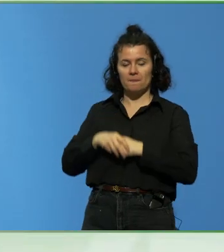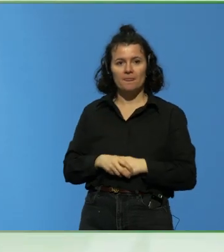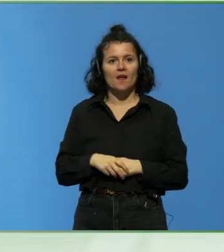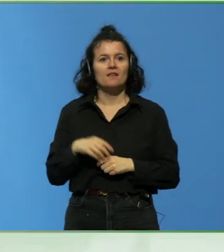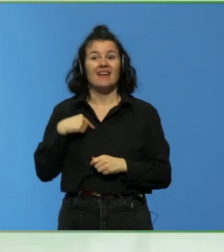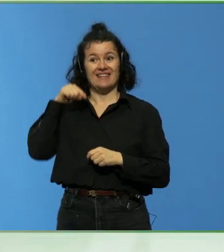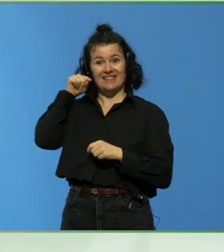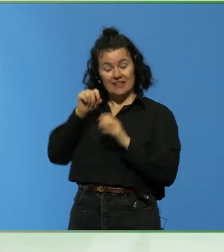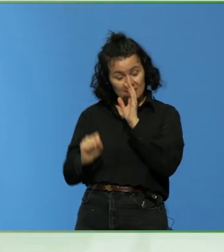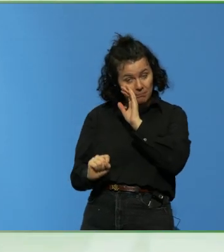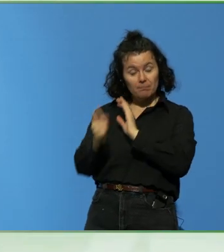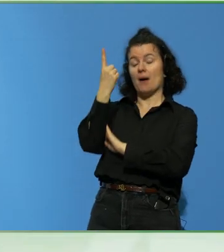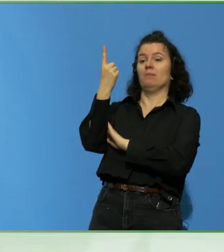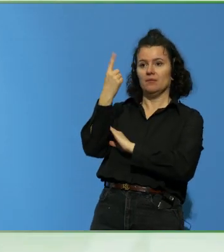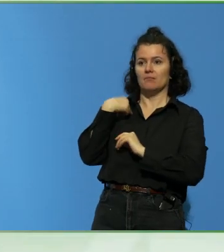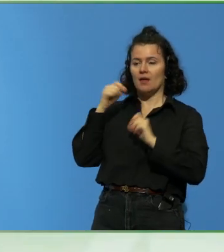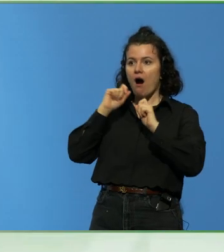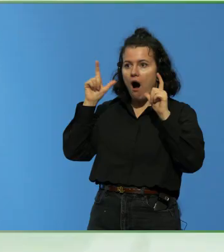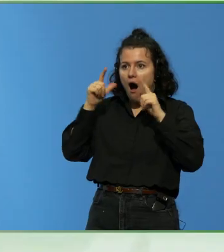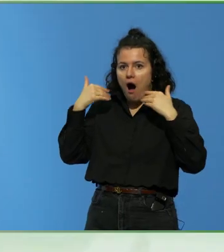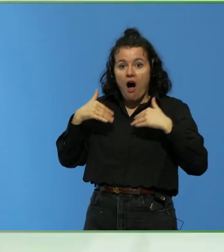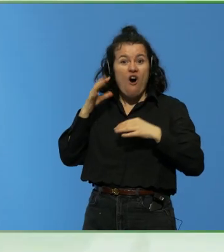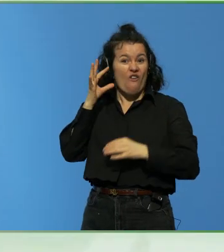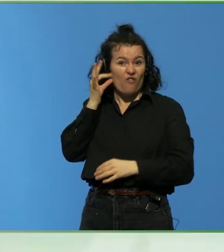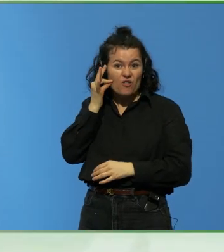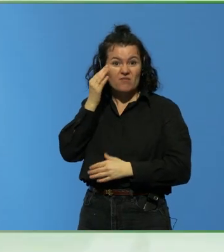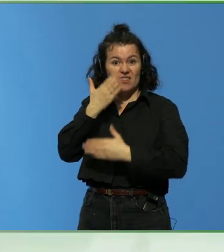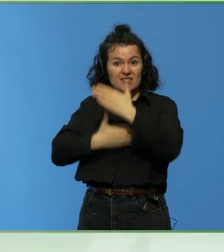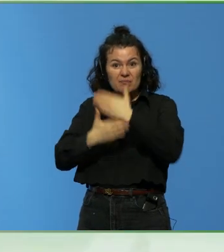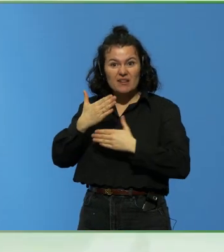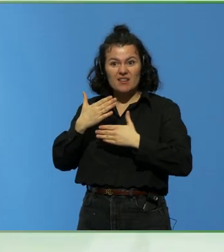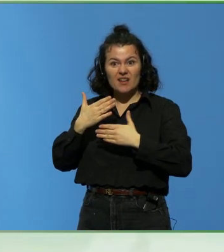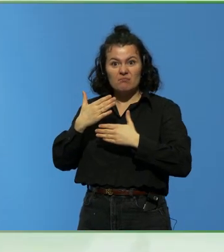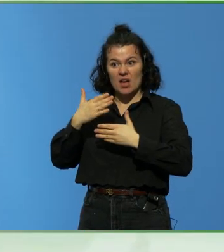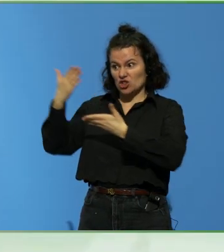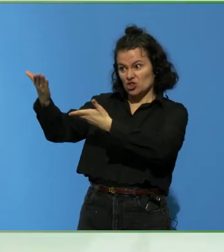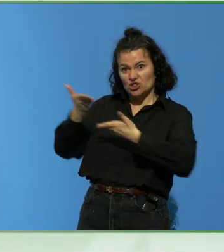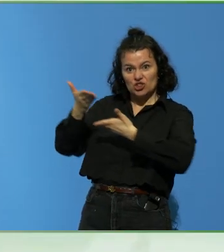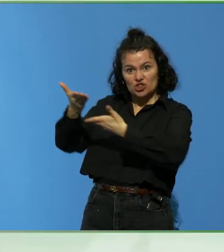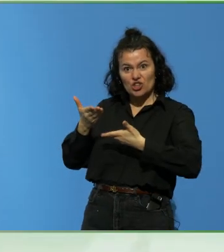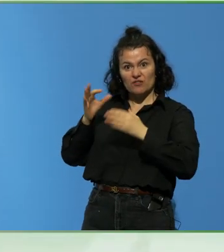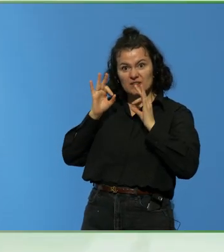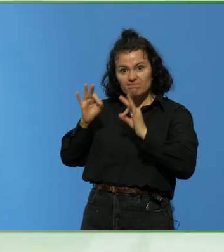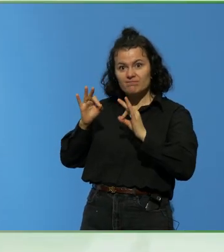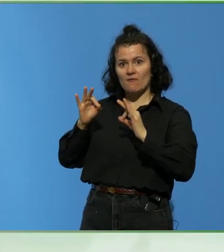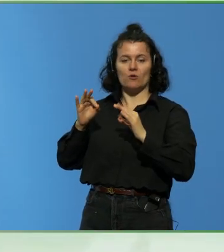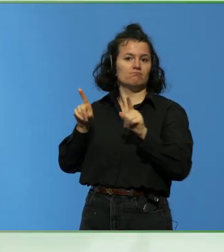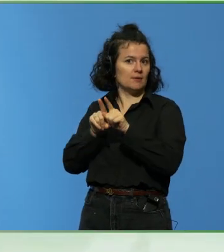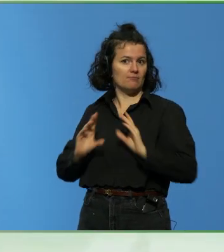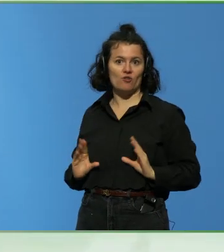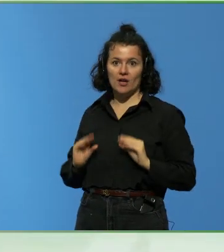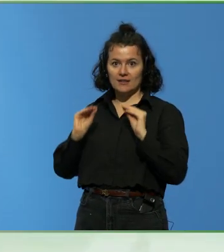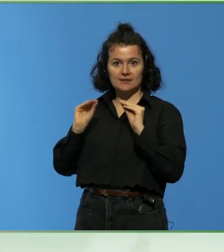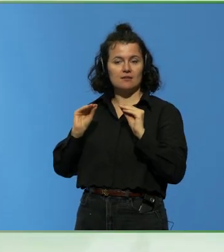bring to attention that women with disabilities face significant disparities in breast cancer care, including